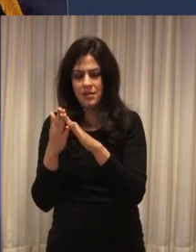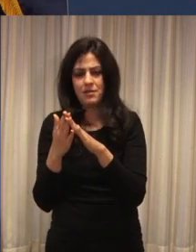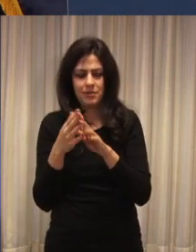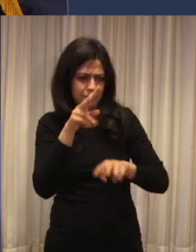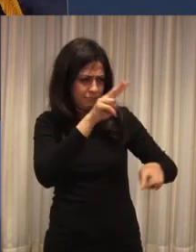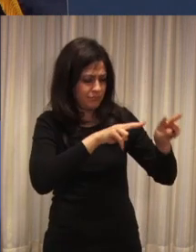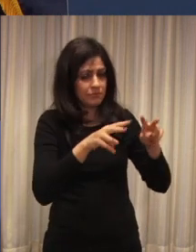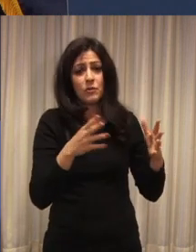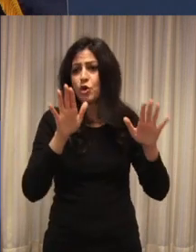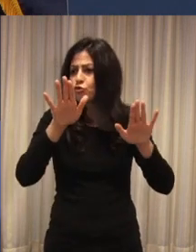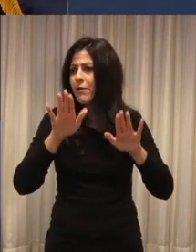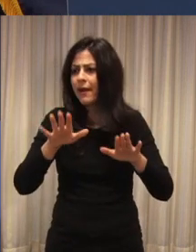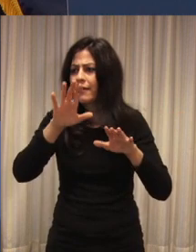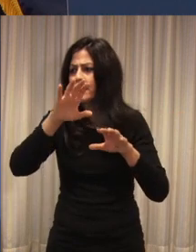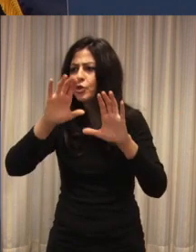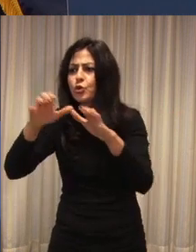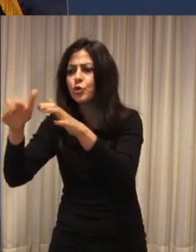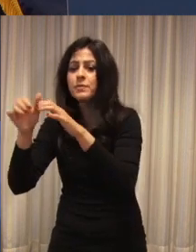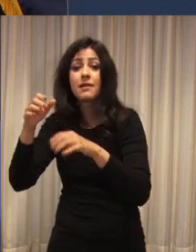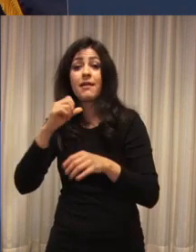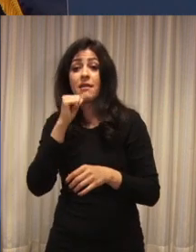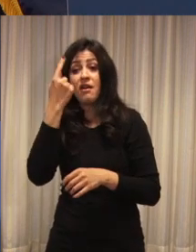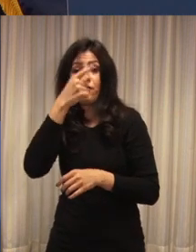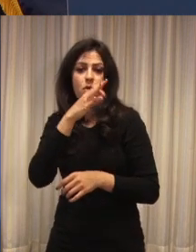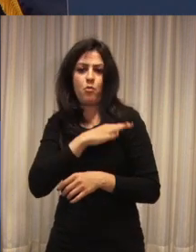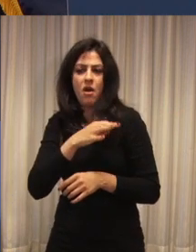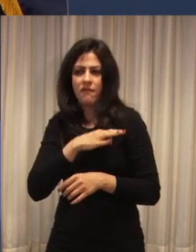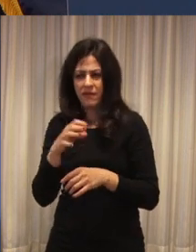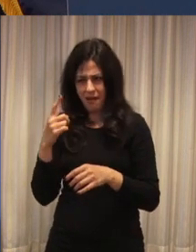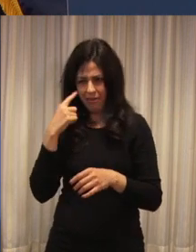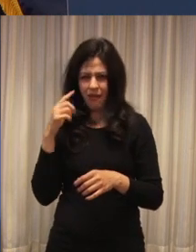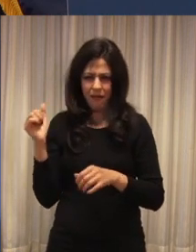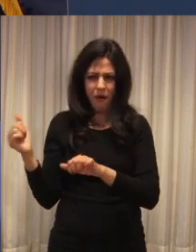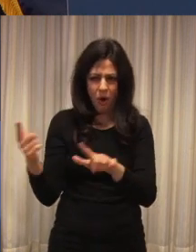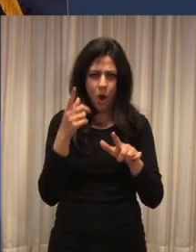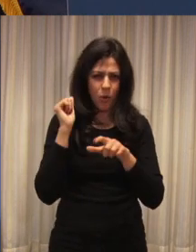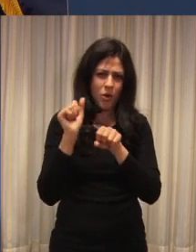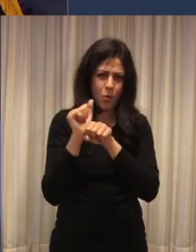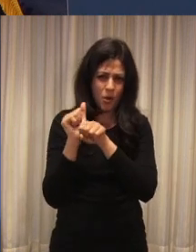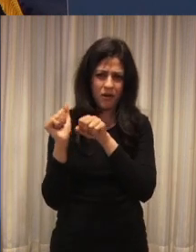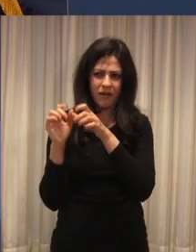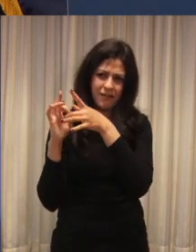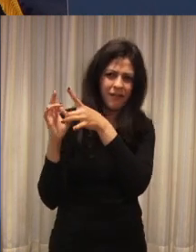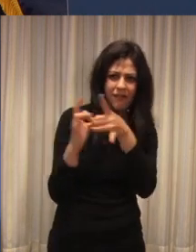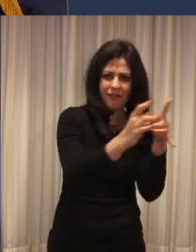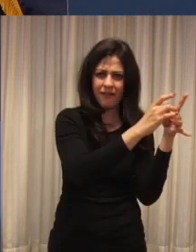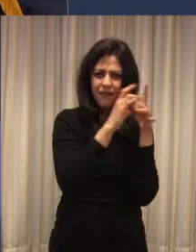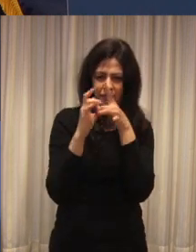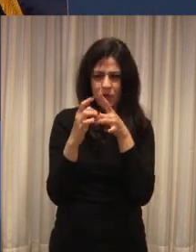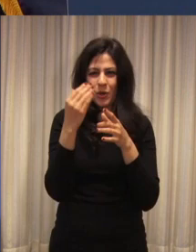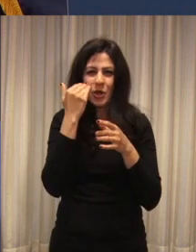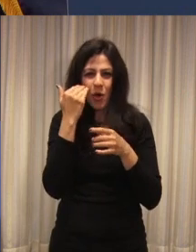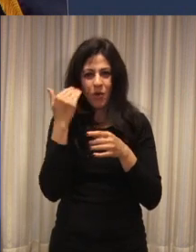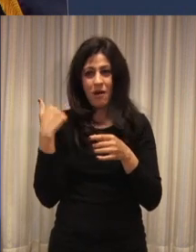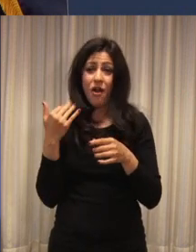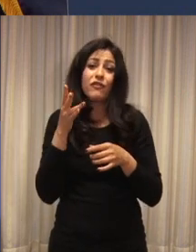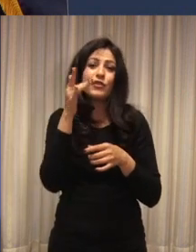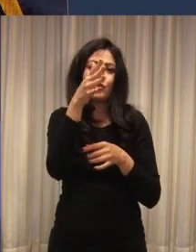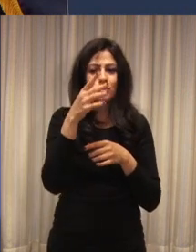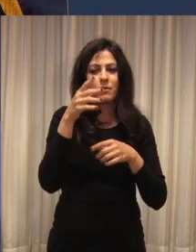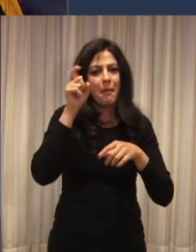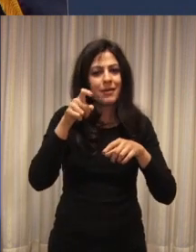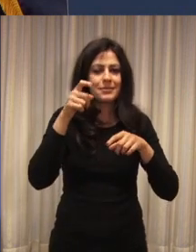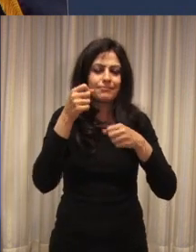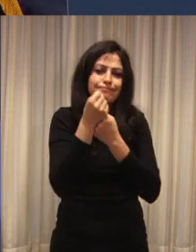great not-for-profits and community groups, that we're all going to work together and recognize that our fates are intertwined and that we can come out of this